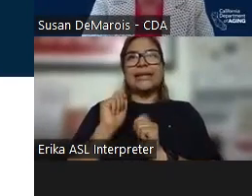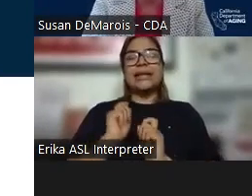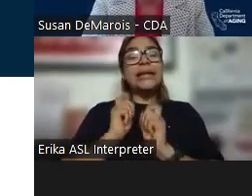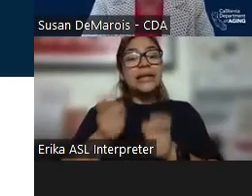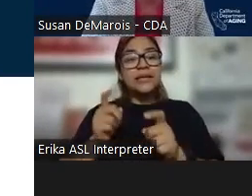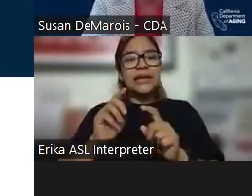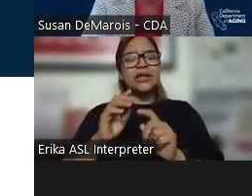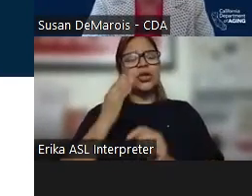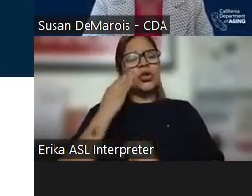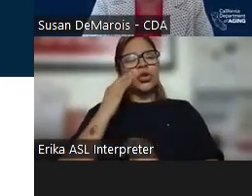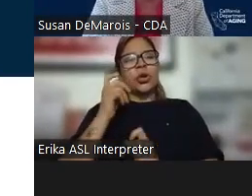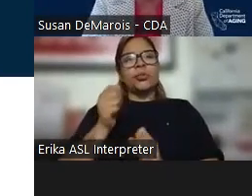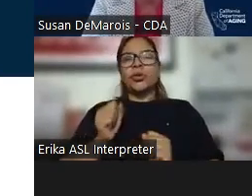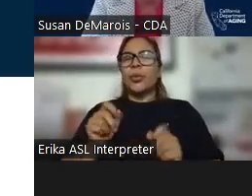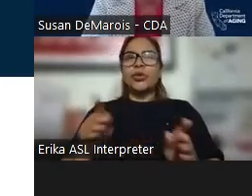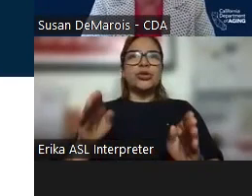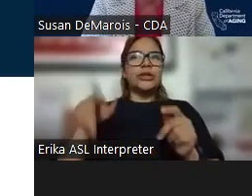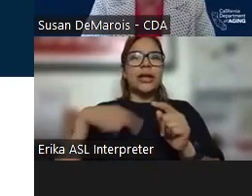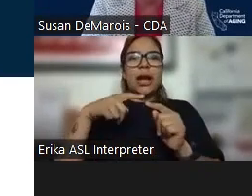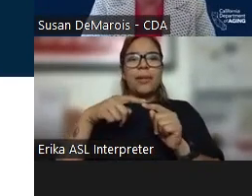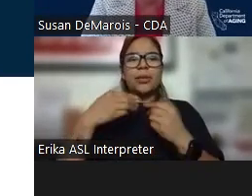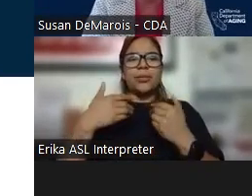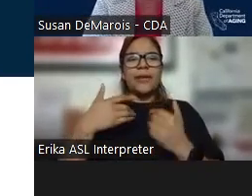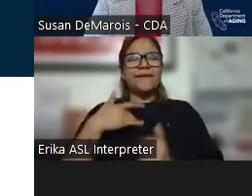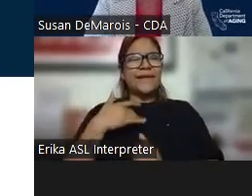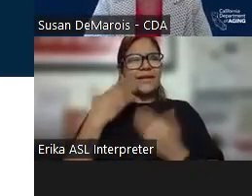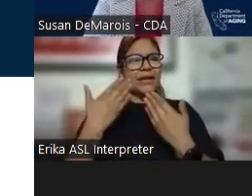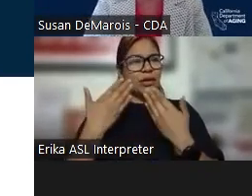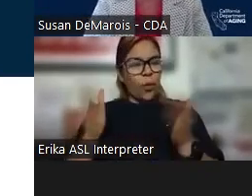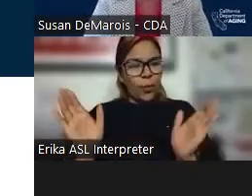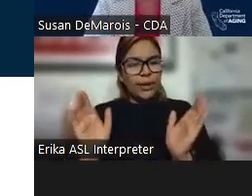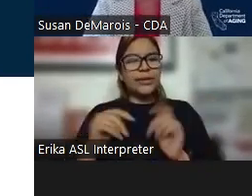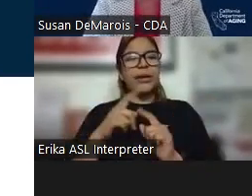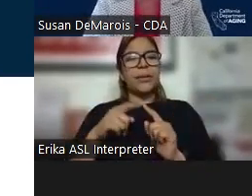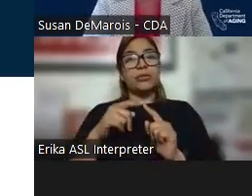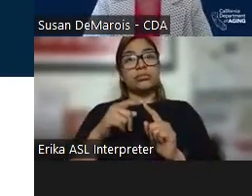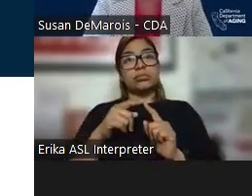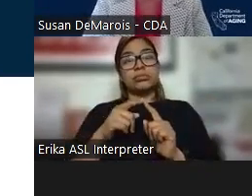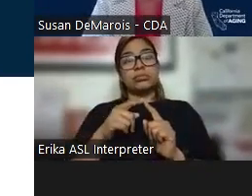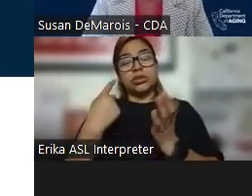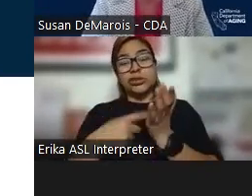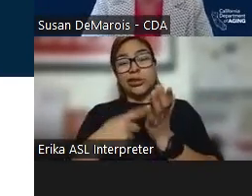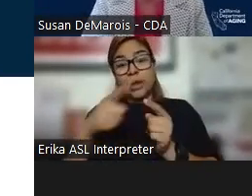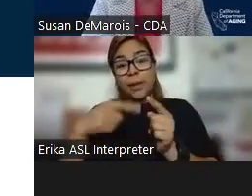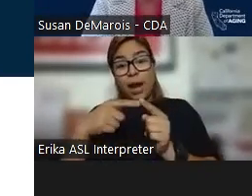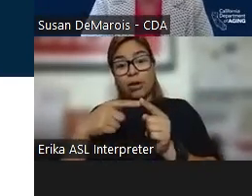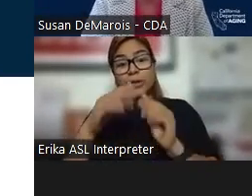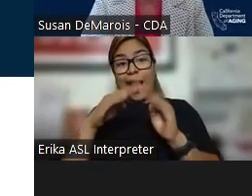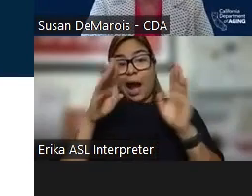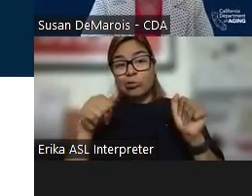in the setting of choice that we're talking today so much about housing, the setting of